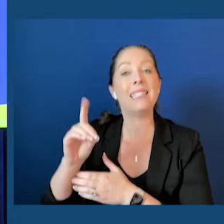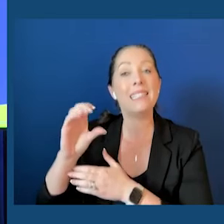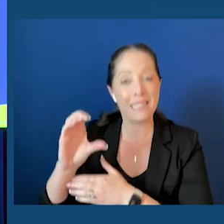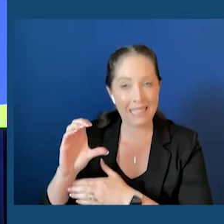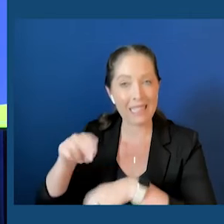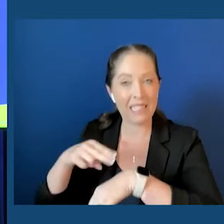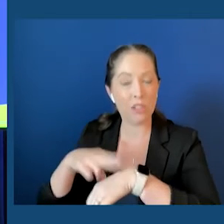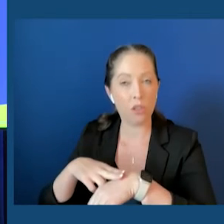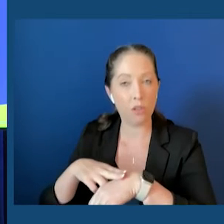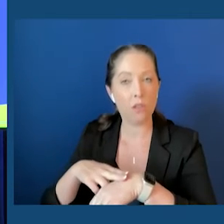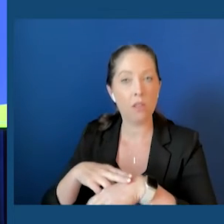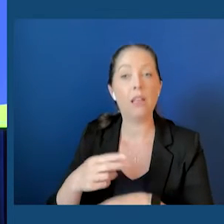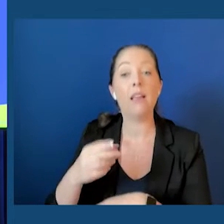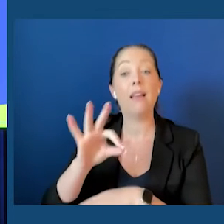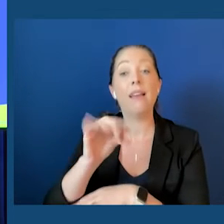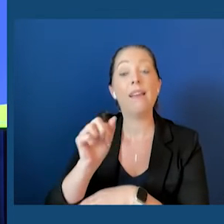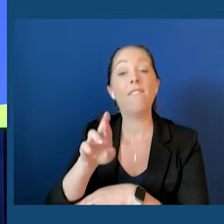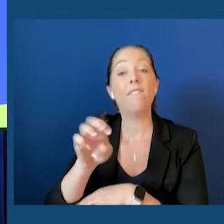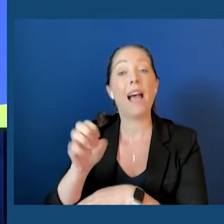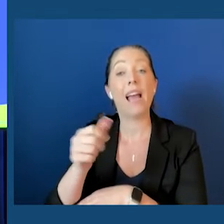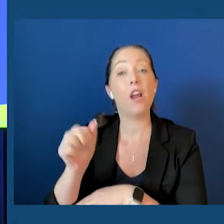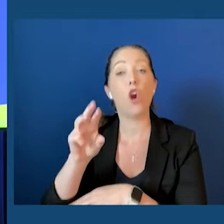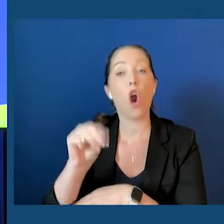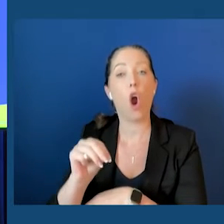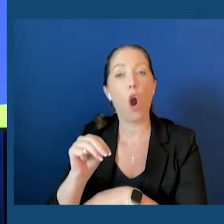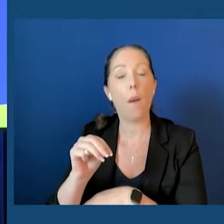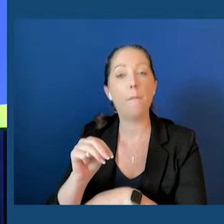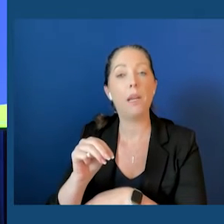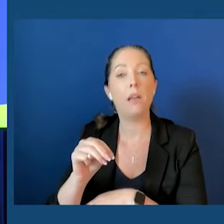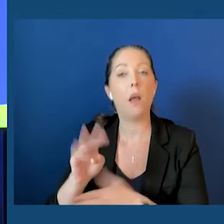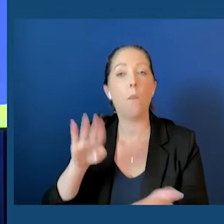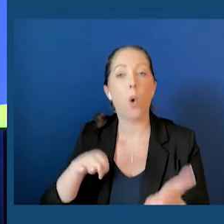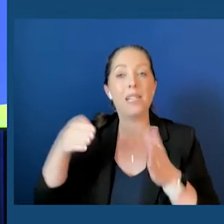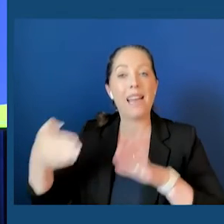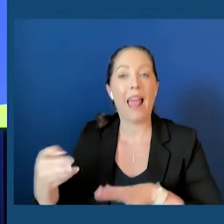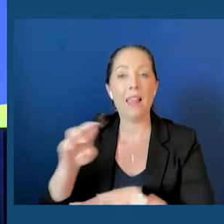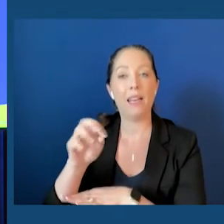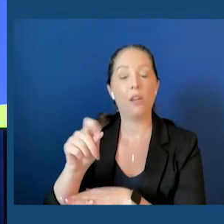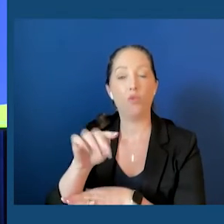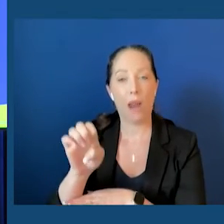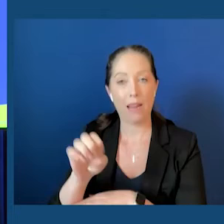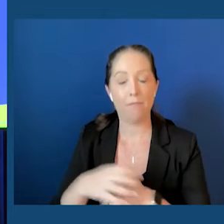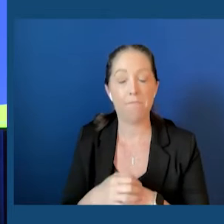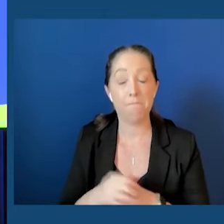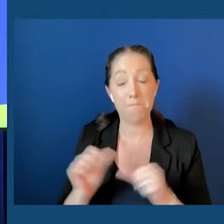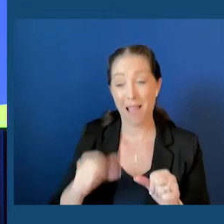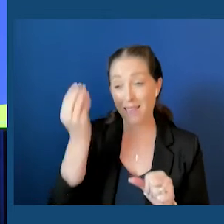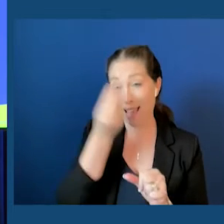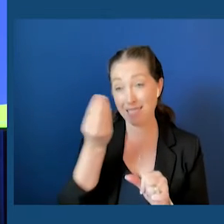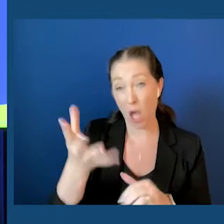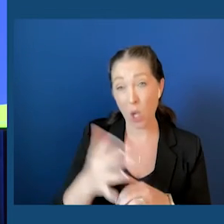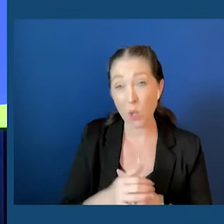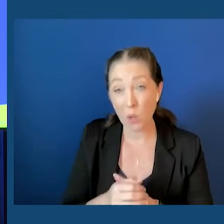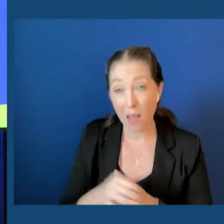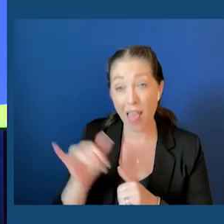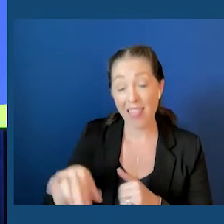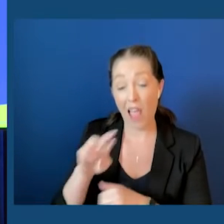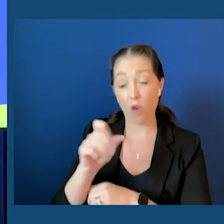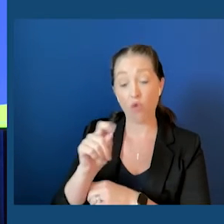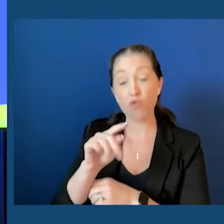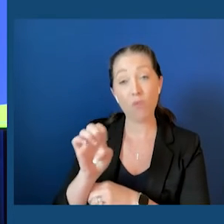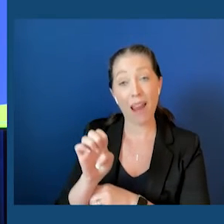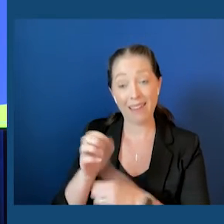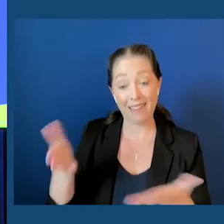the firearm mortality rate. And what I can tell you is firearm mortality rate in New